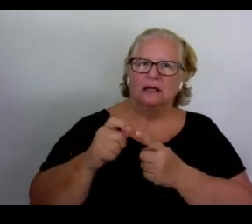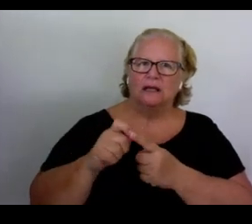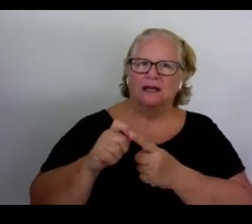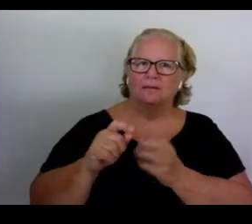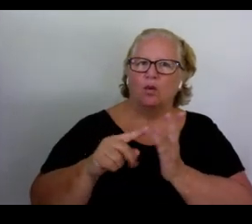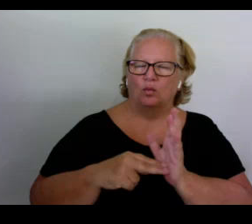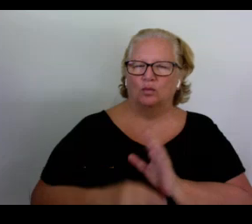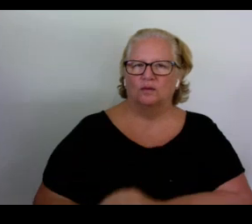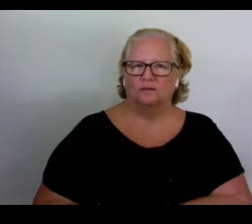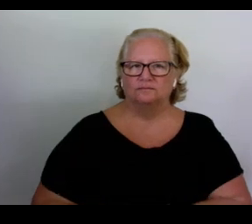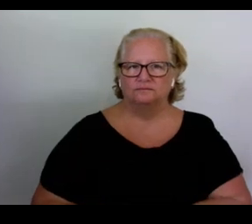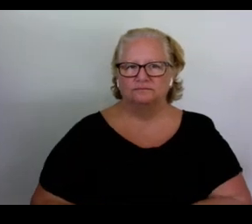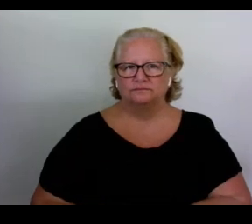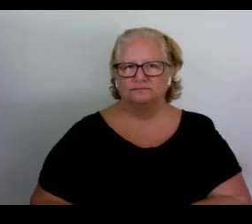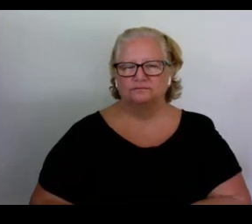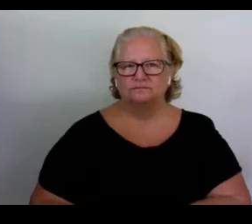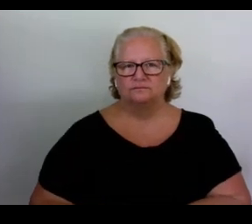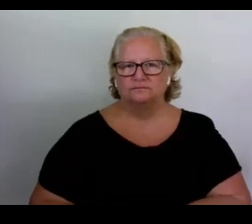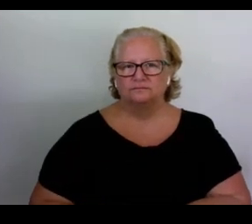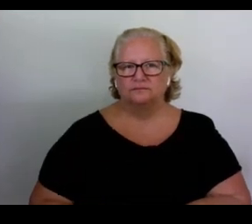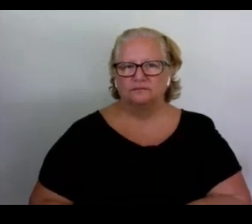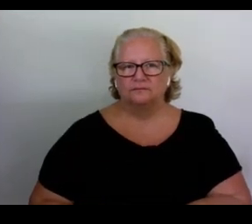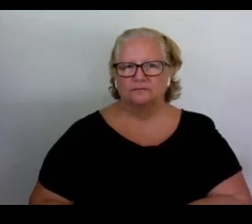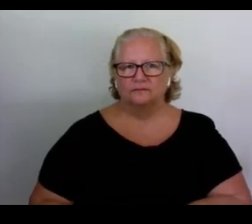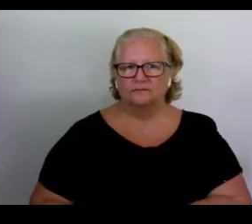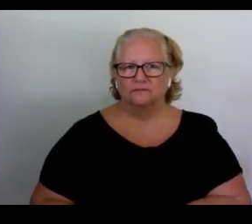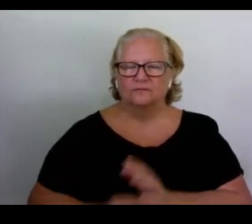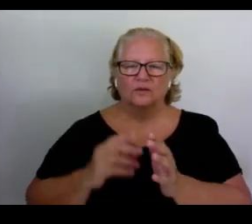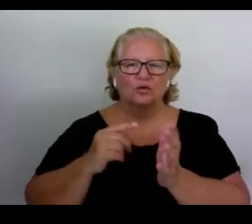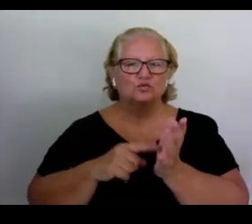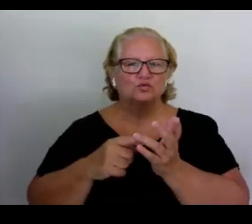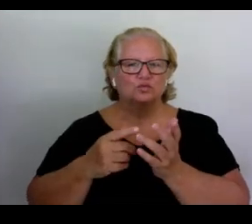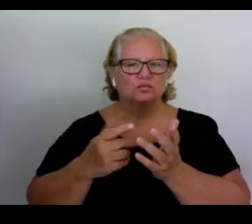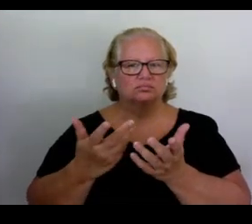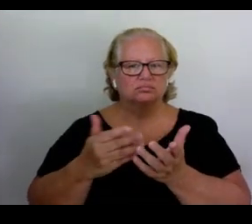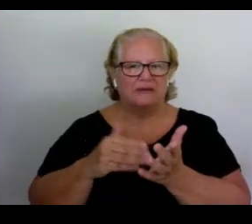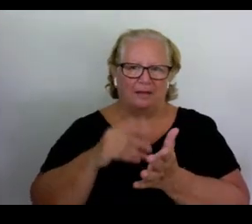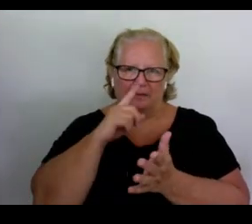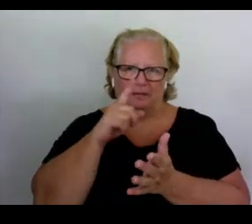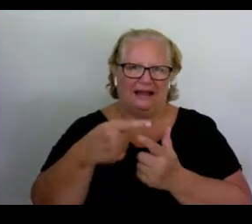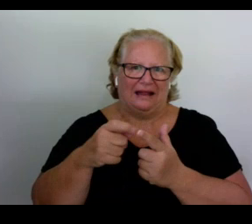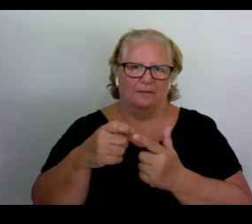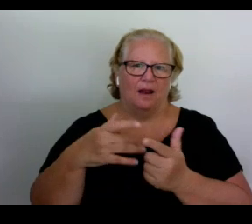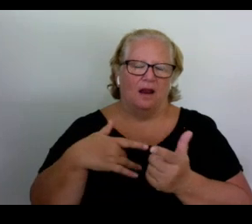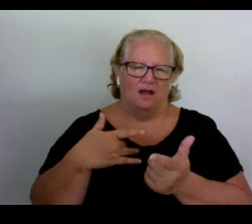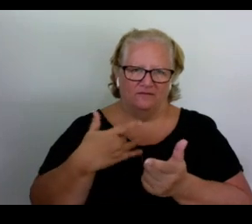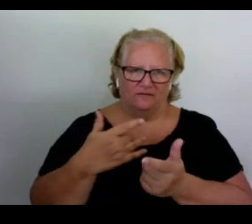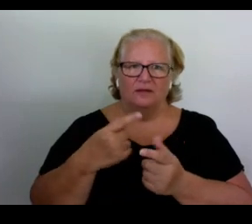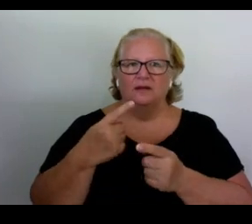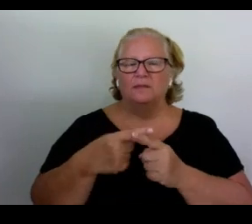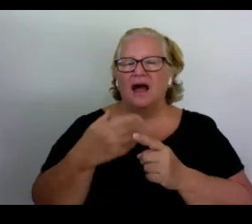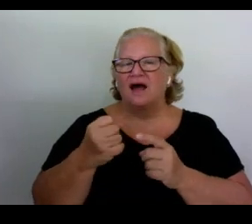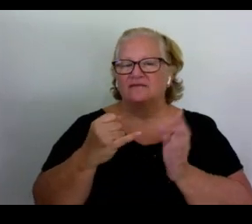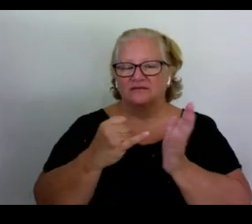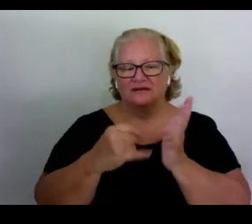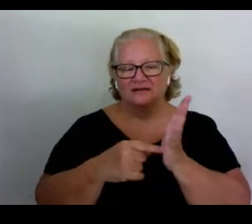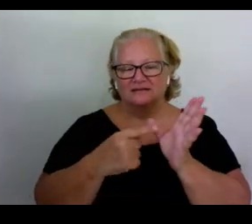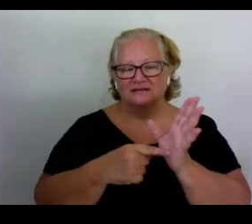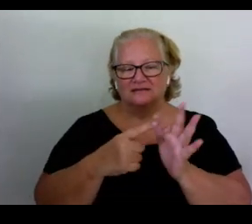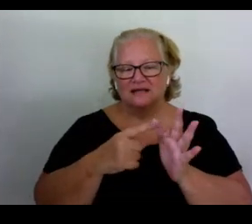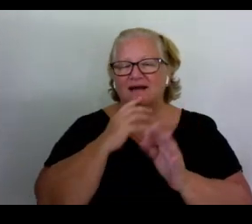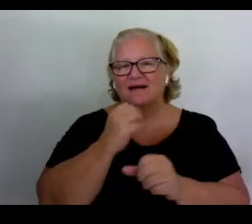on so that those people in those positions can stay alive. There are also state government grants available to assist,